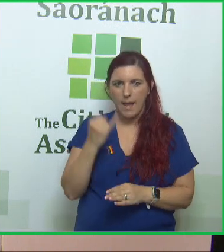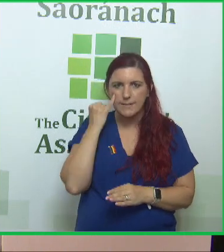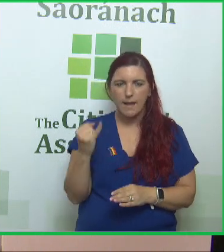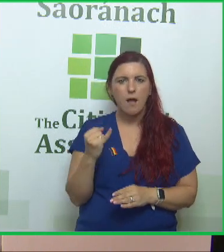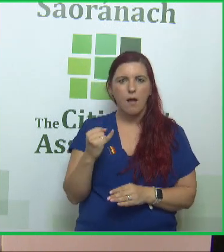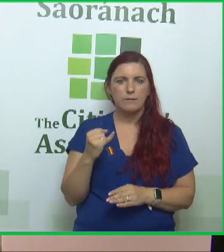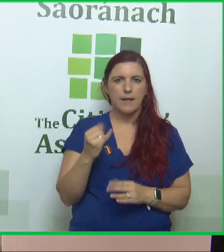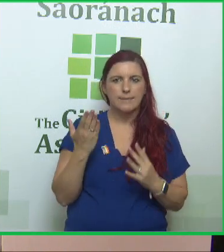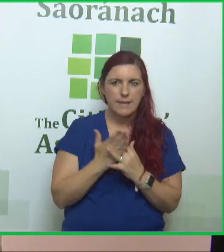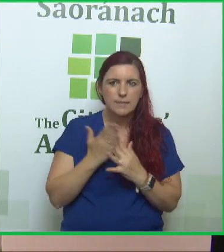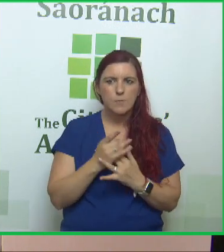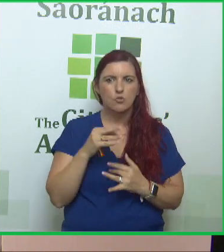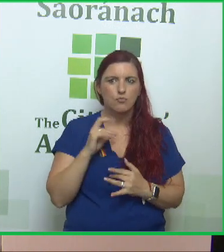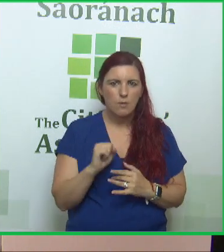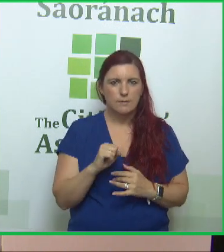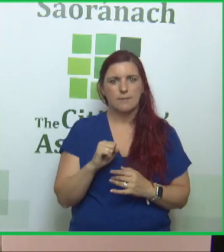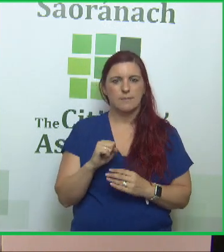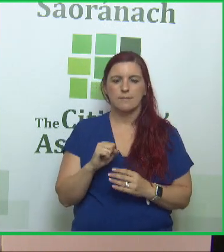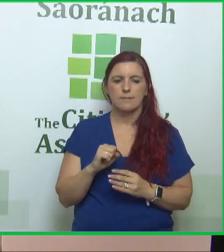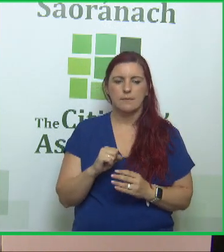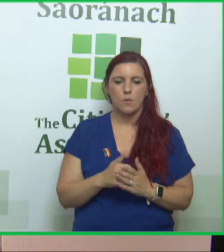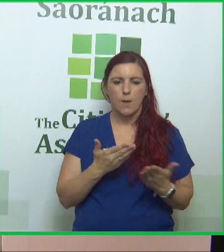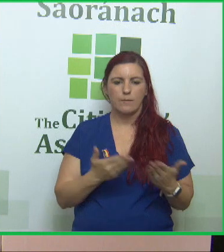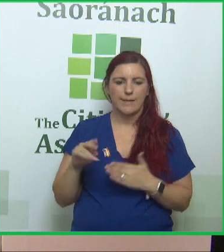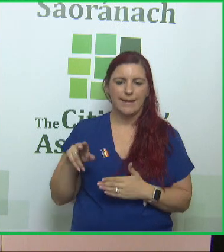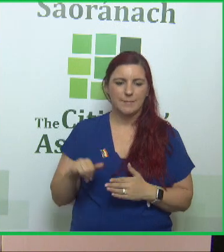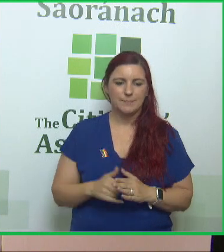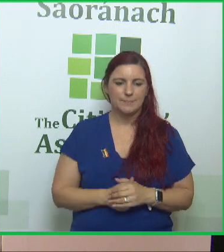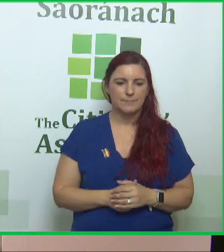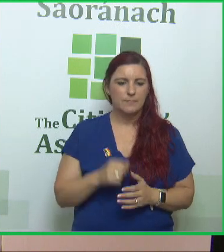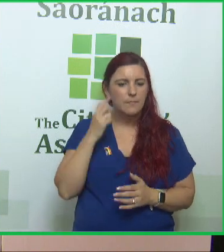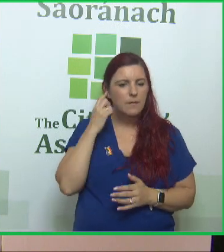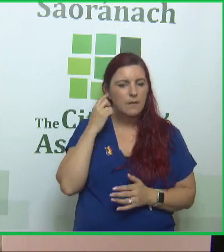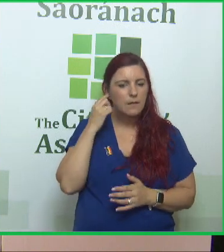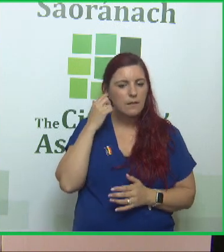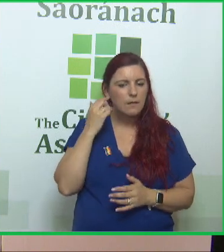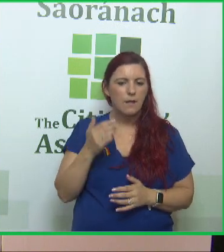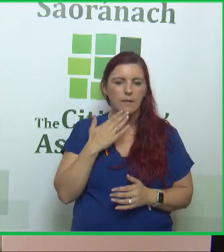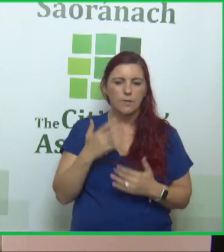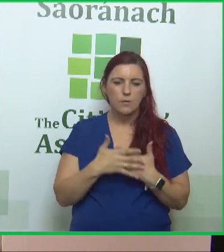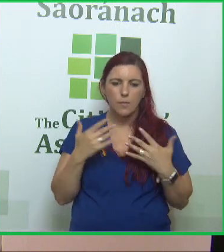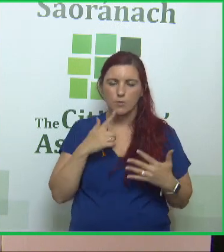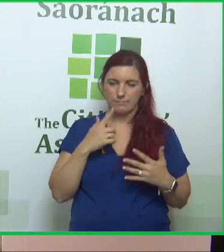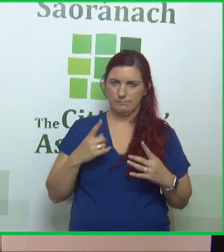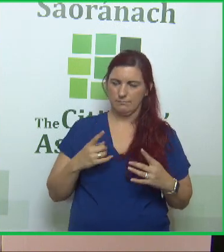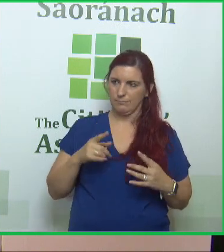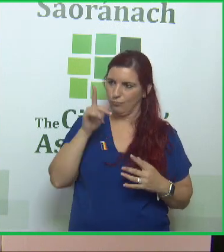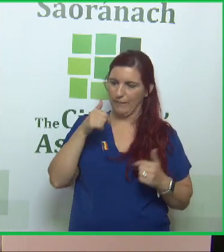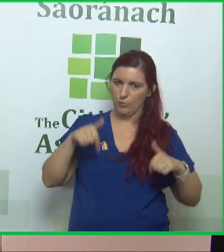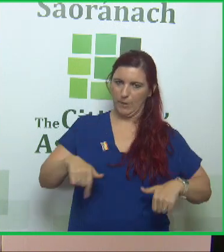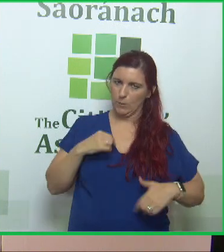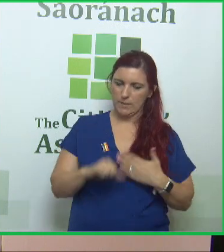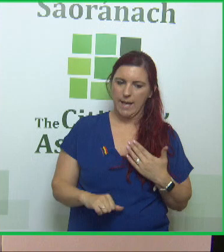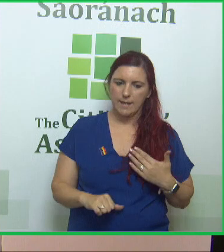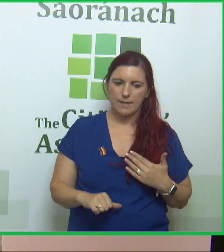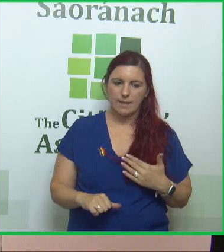drugs. Nicki's been behind a lot of that. So, Nicki, over to yourself. Thank you. Thank you so much. It's an absolute privilege to be here with you today,